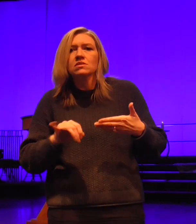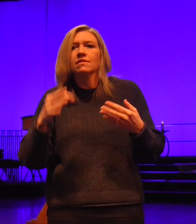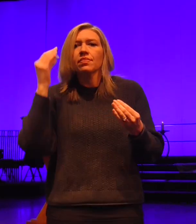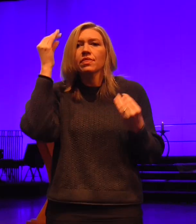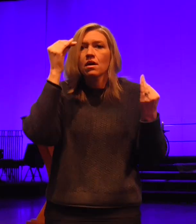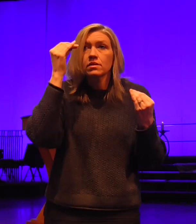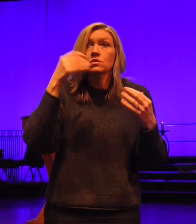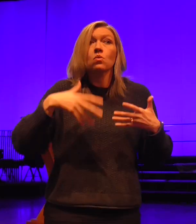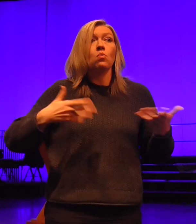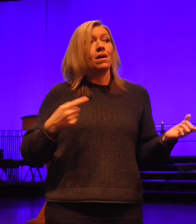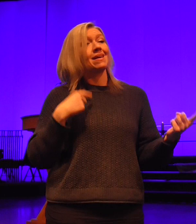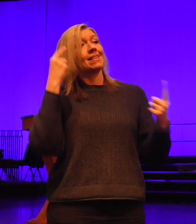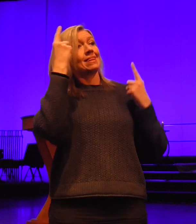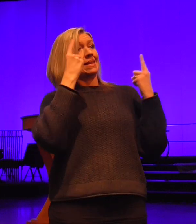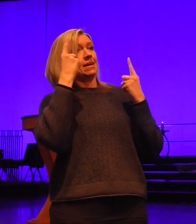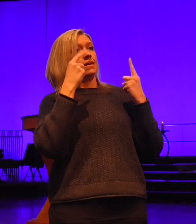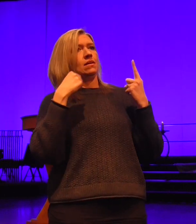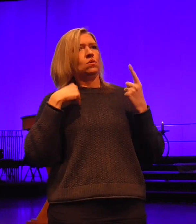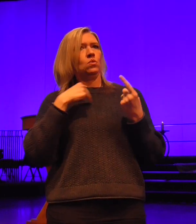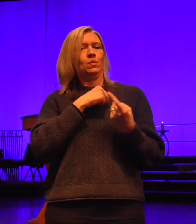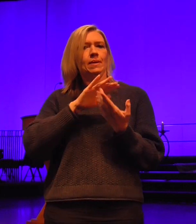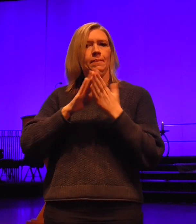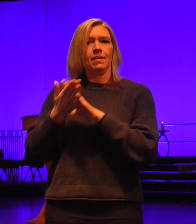we become. Does that sound familiar?